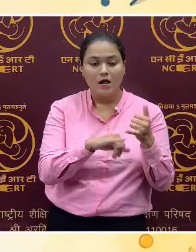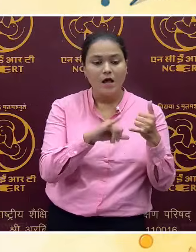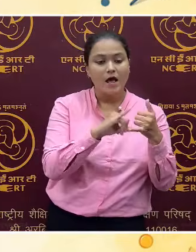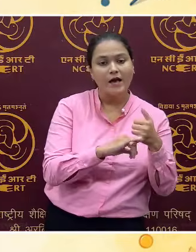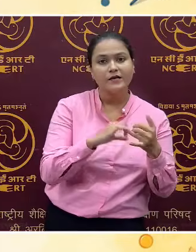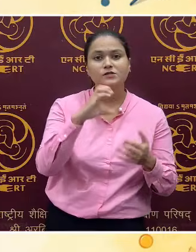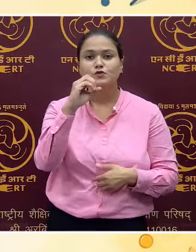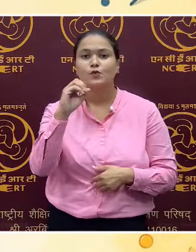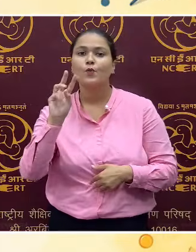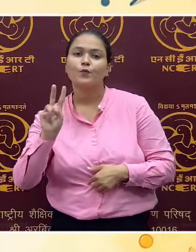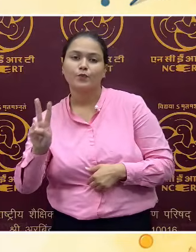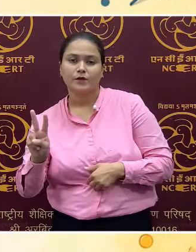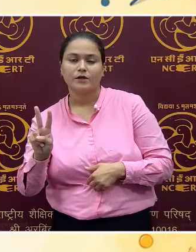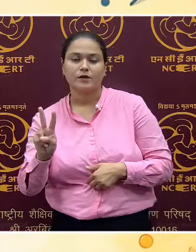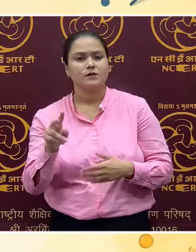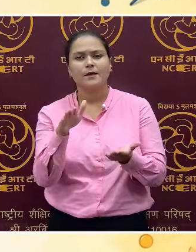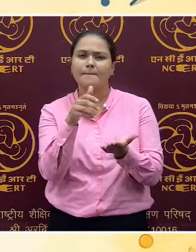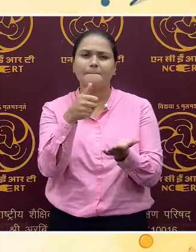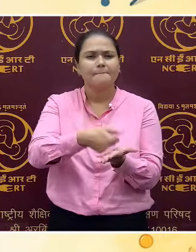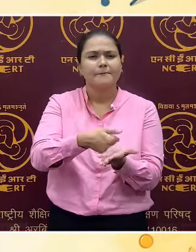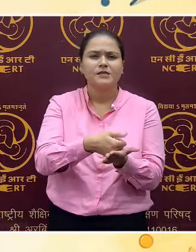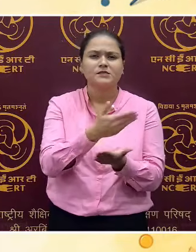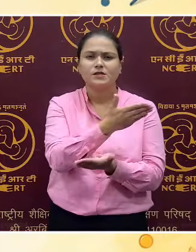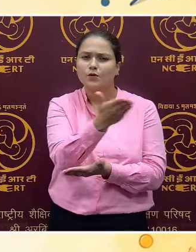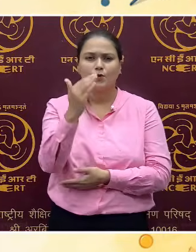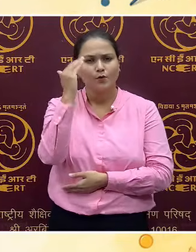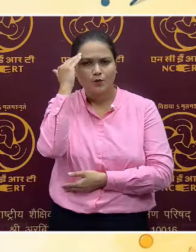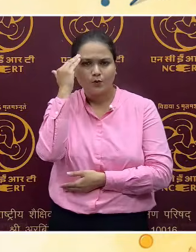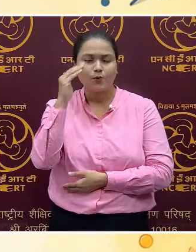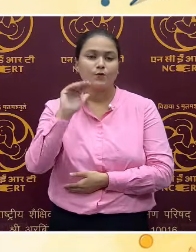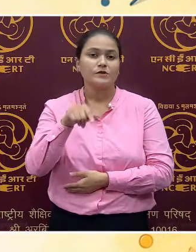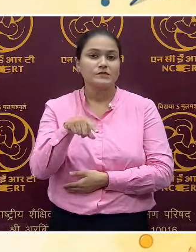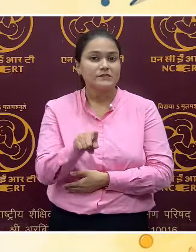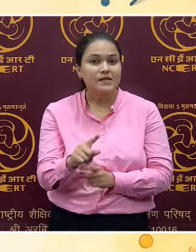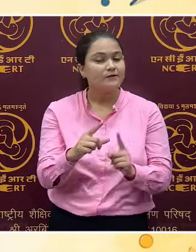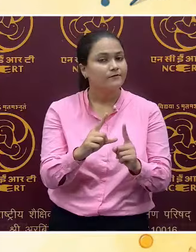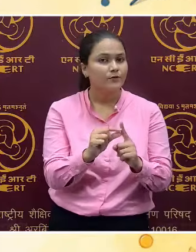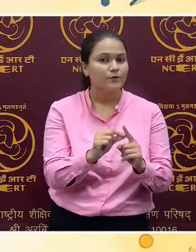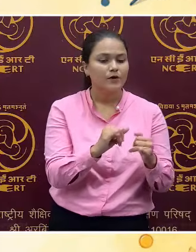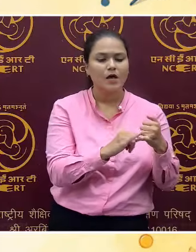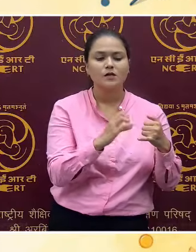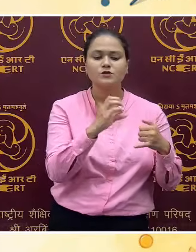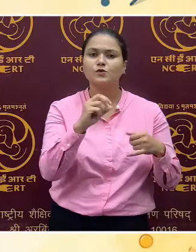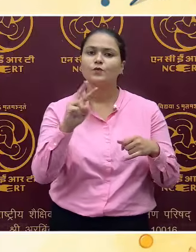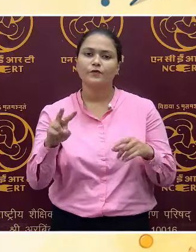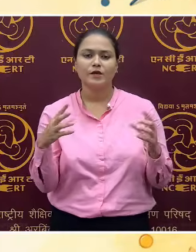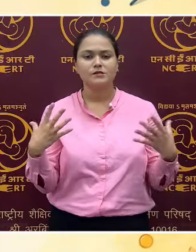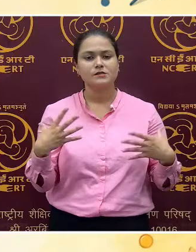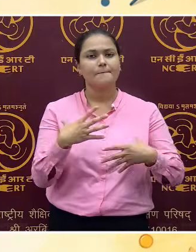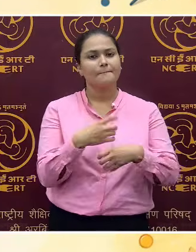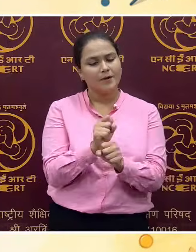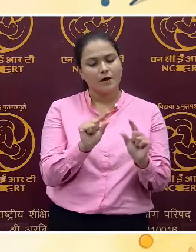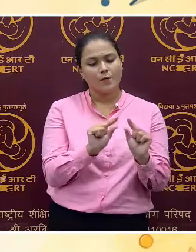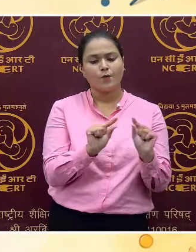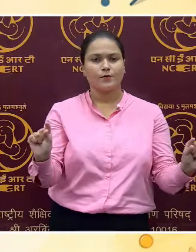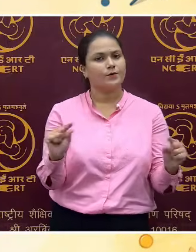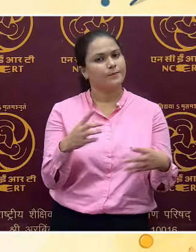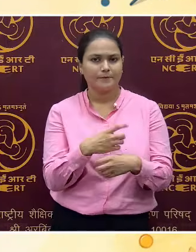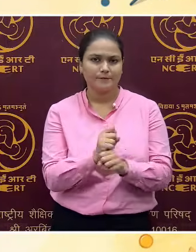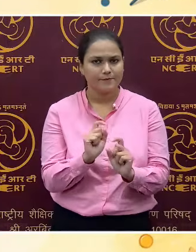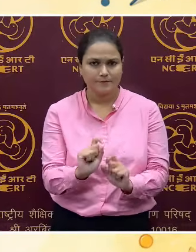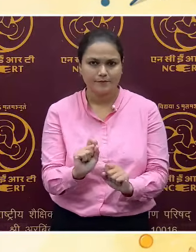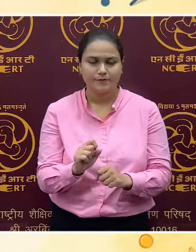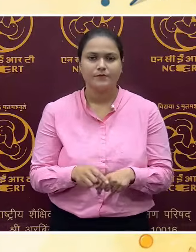So that's the basic structure of doing itself, of So, for